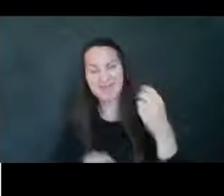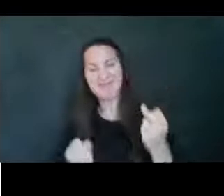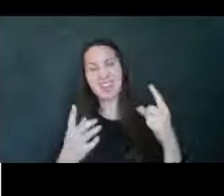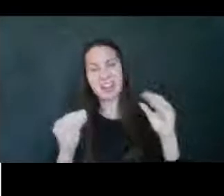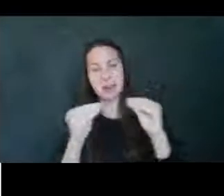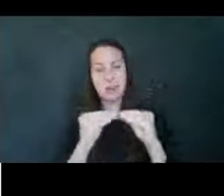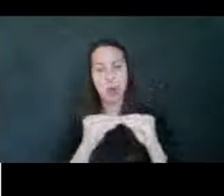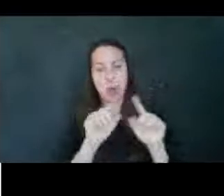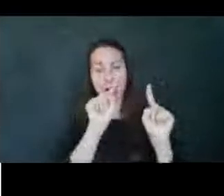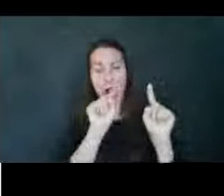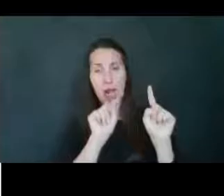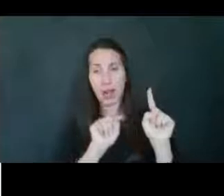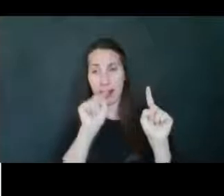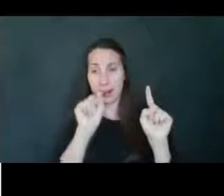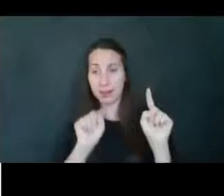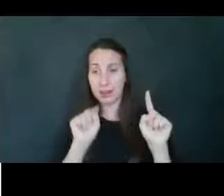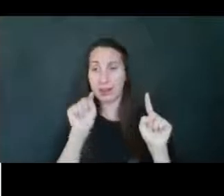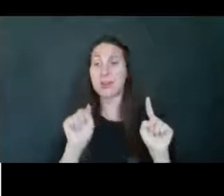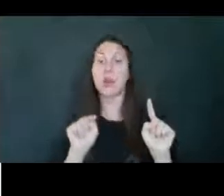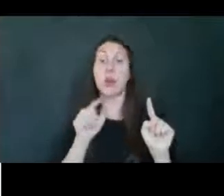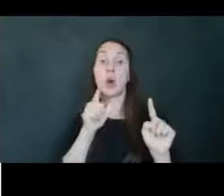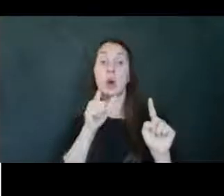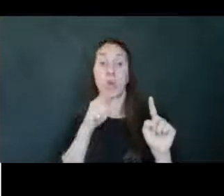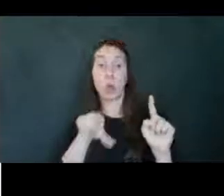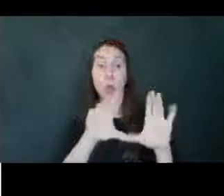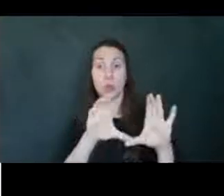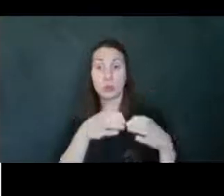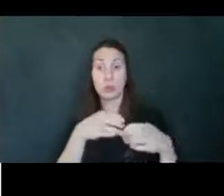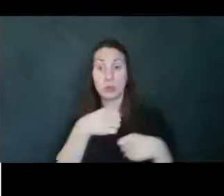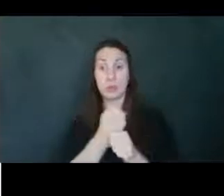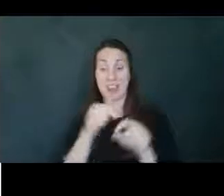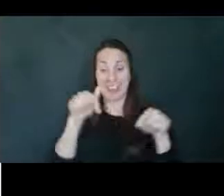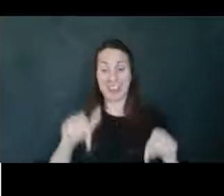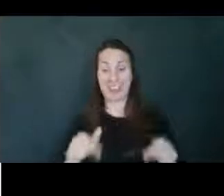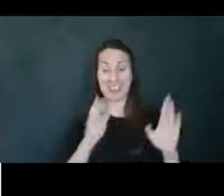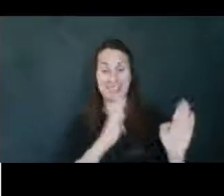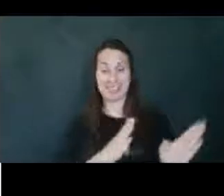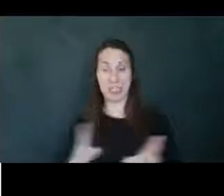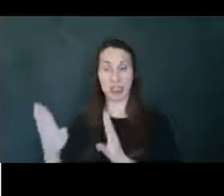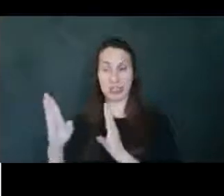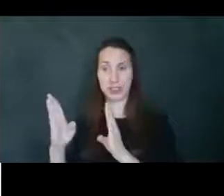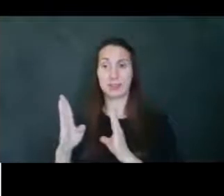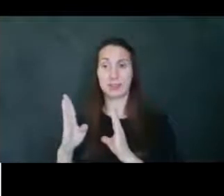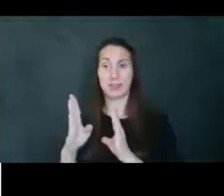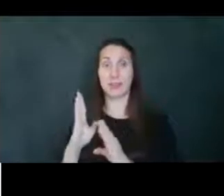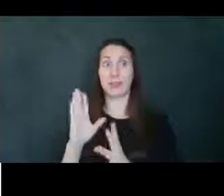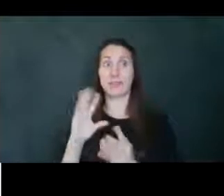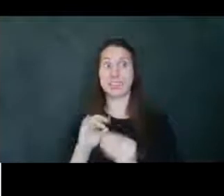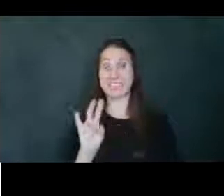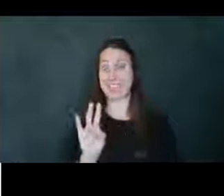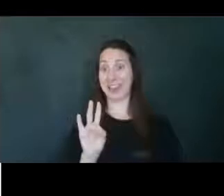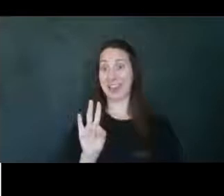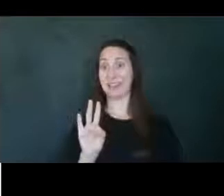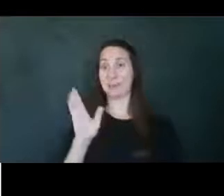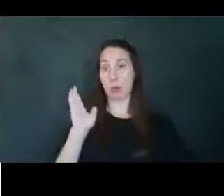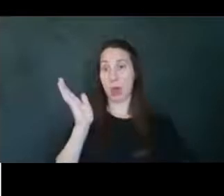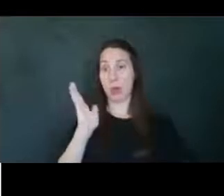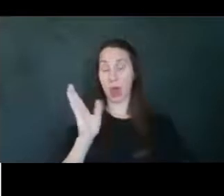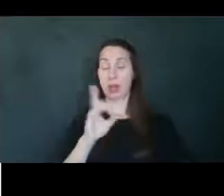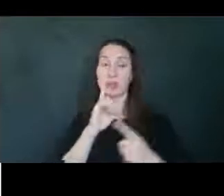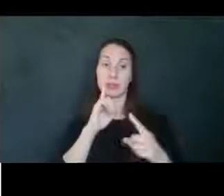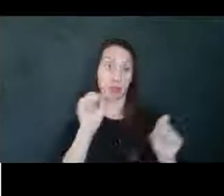of 7 innovative webinars possible. They all have shared not only their treasures,